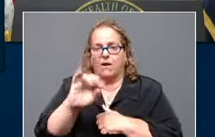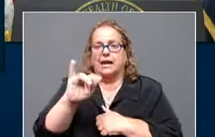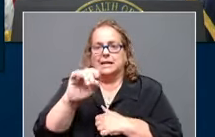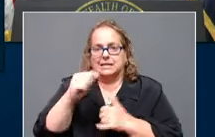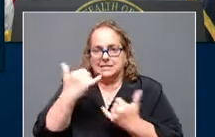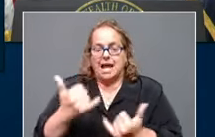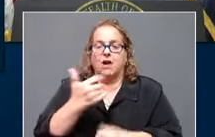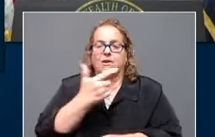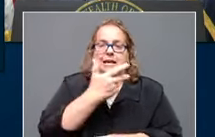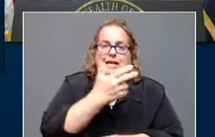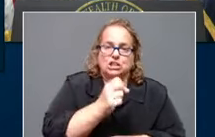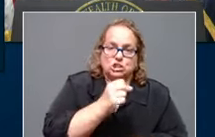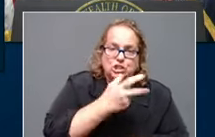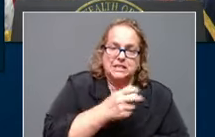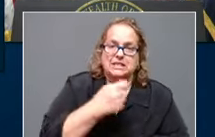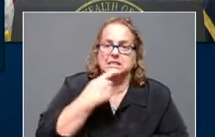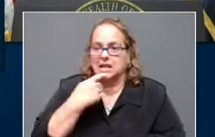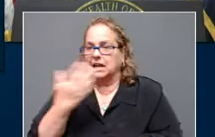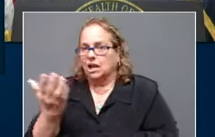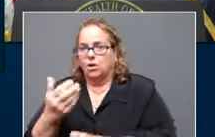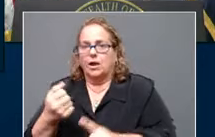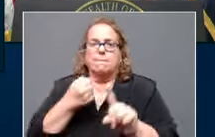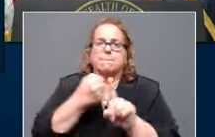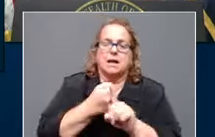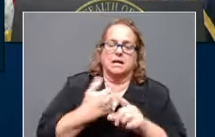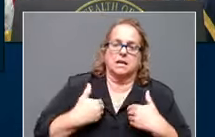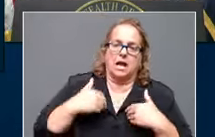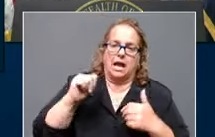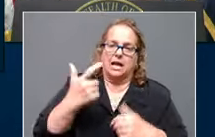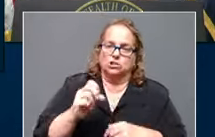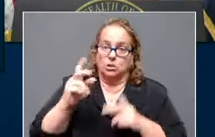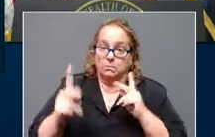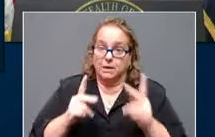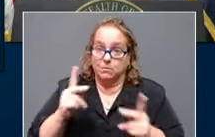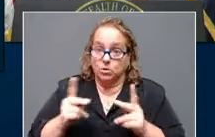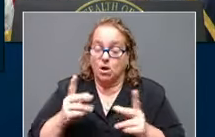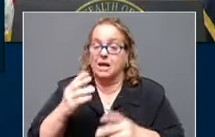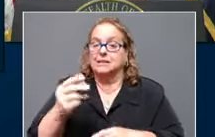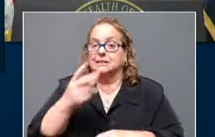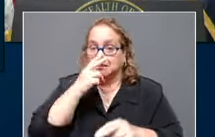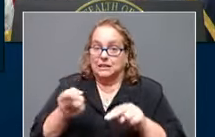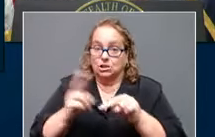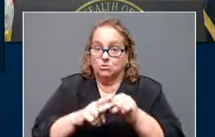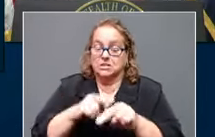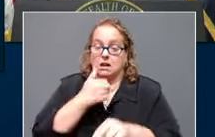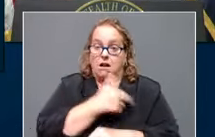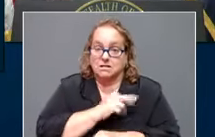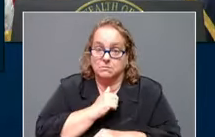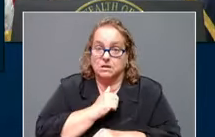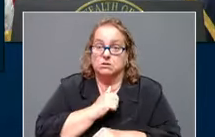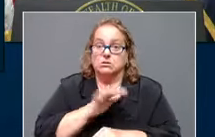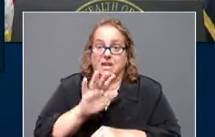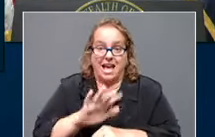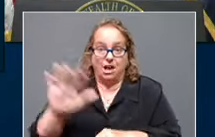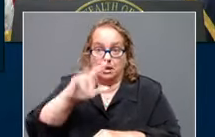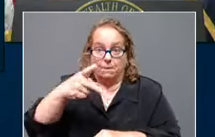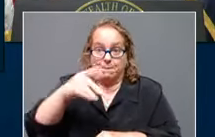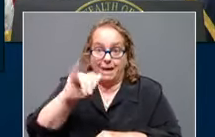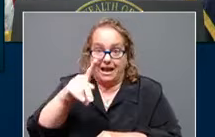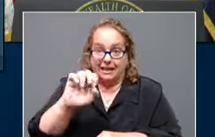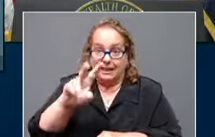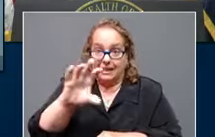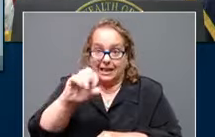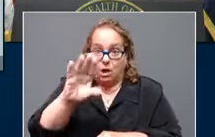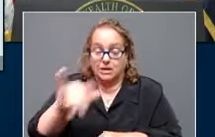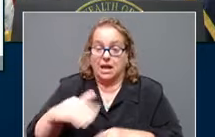masks, get vaccinated, and is supportive of the governor's decision today to impose a mask requirement in the younger